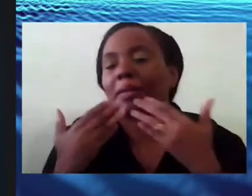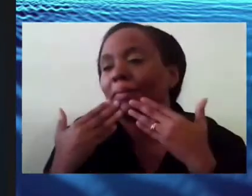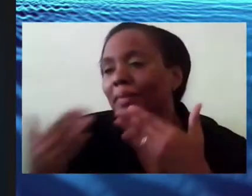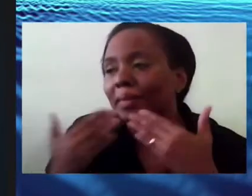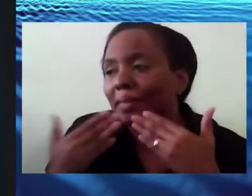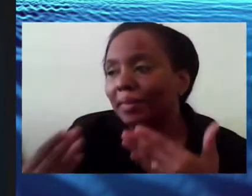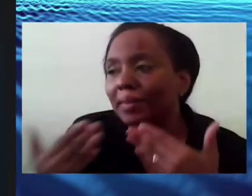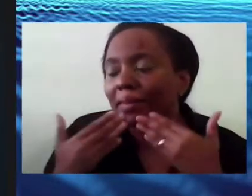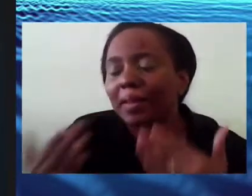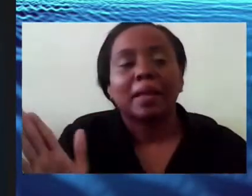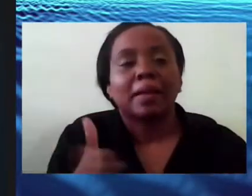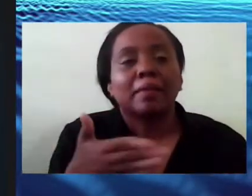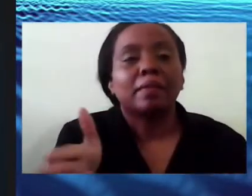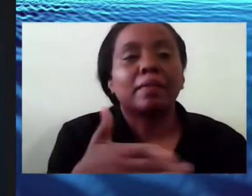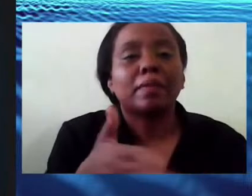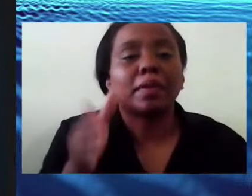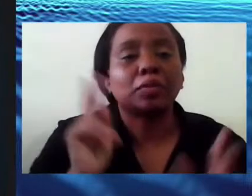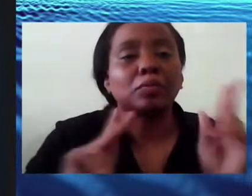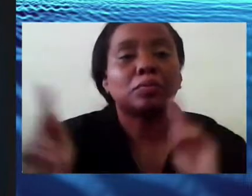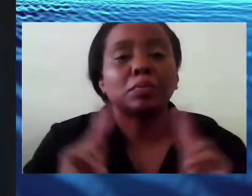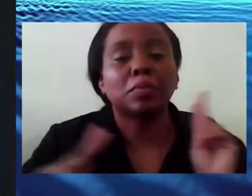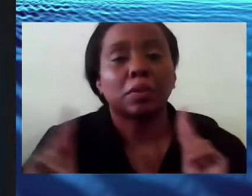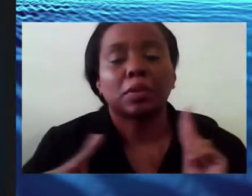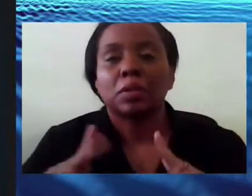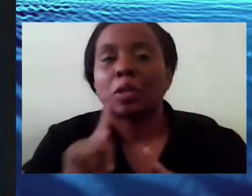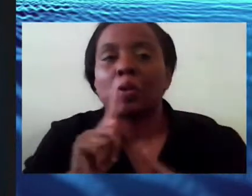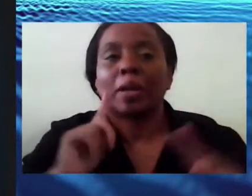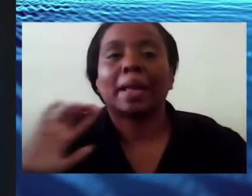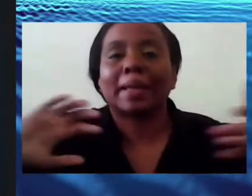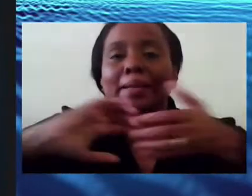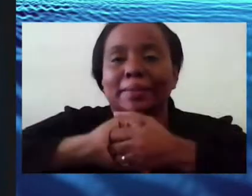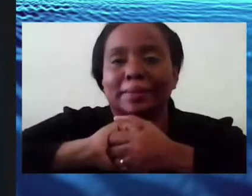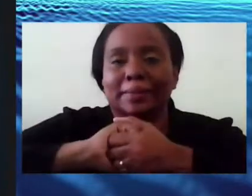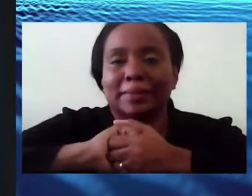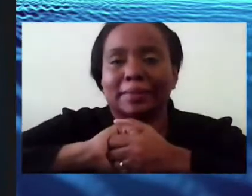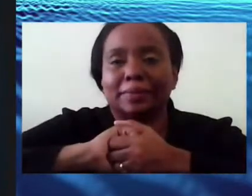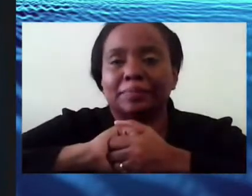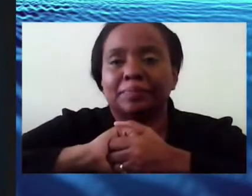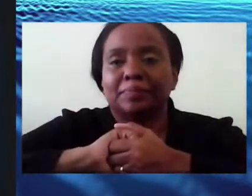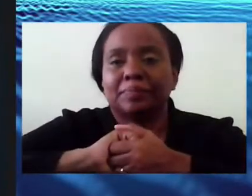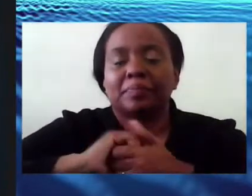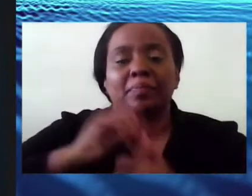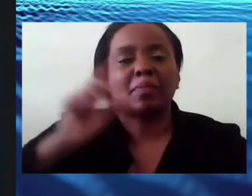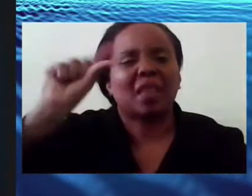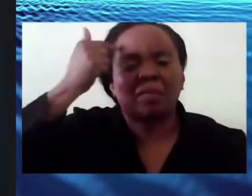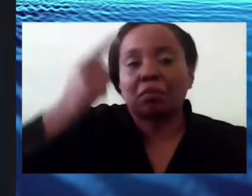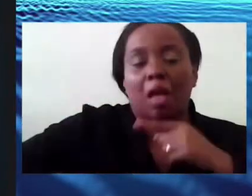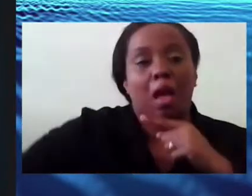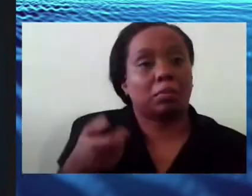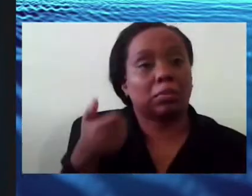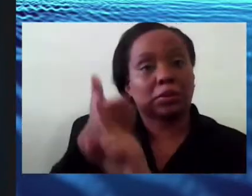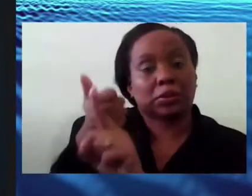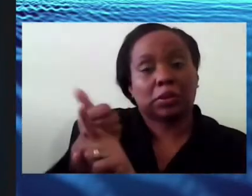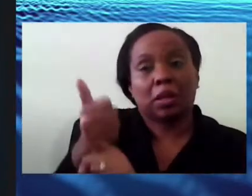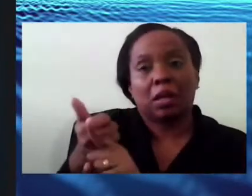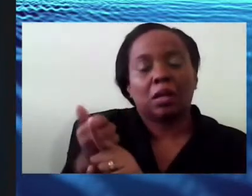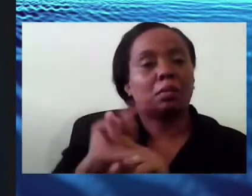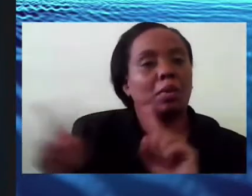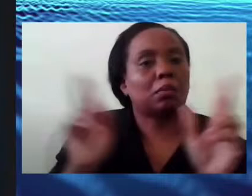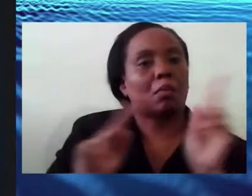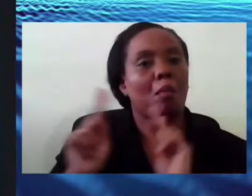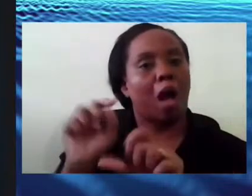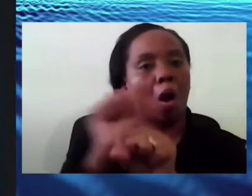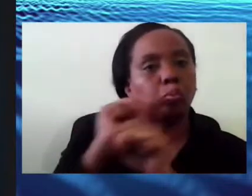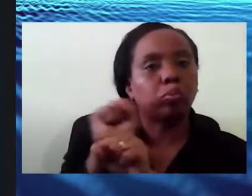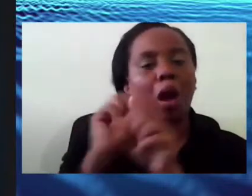banded together in this exercise to do what is in their best interest. Government can't do it all, and the vendors have been working closely with the staff,